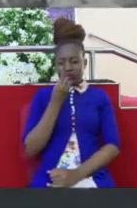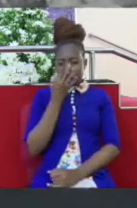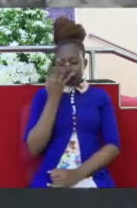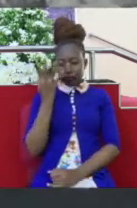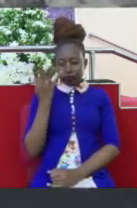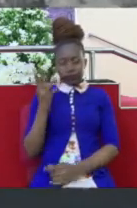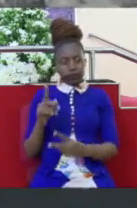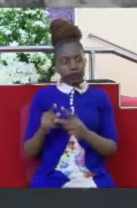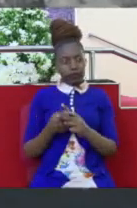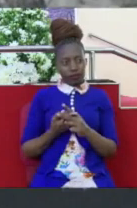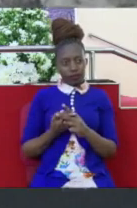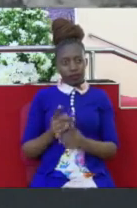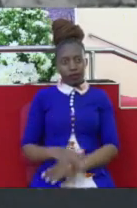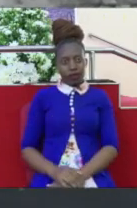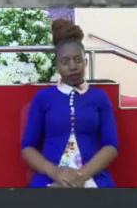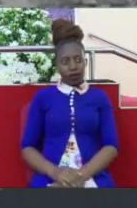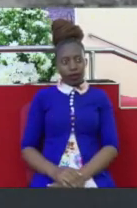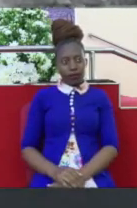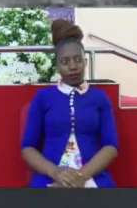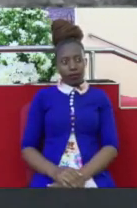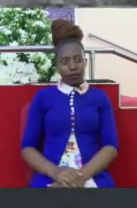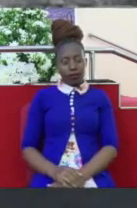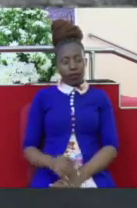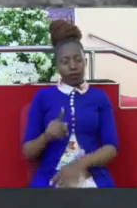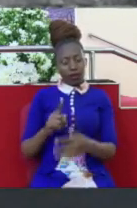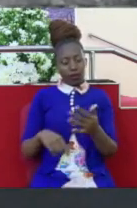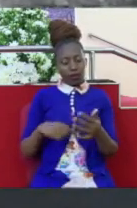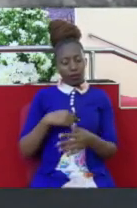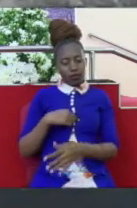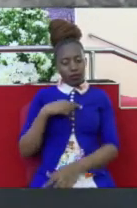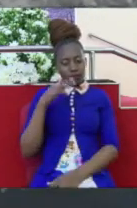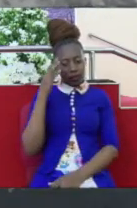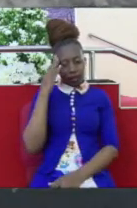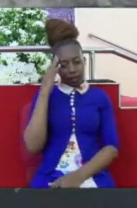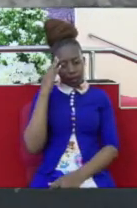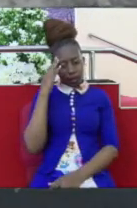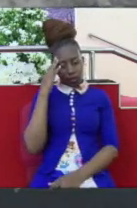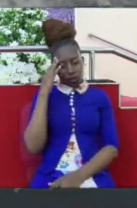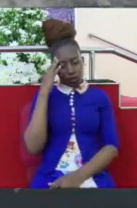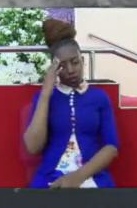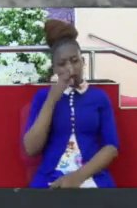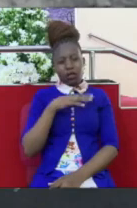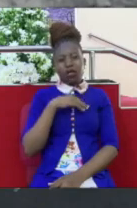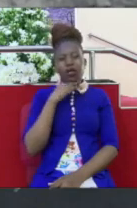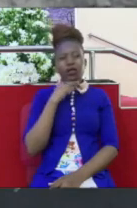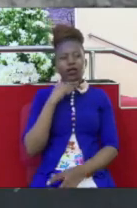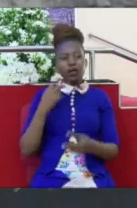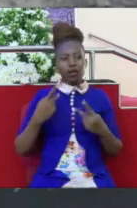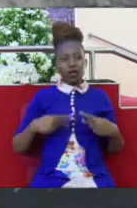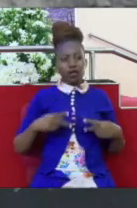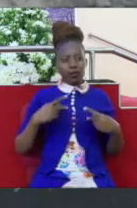The other thing that I noticed that, kila ambacho nilitambua tena, you know, dead people start attracting flies. Wale ambao wamefariki wanavutia